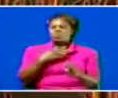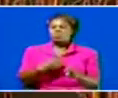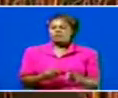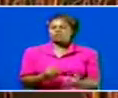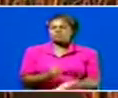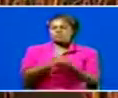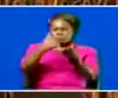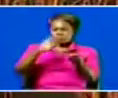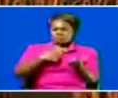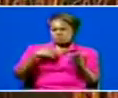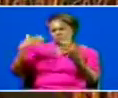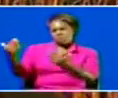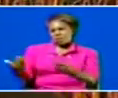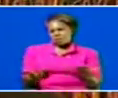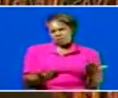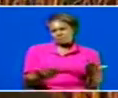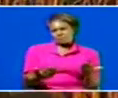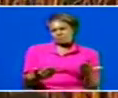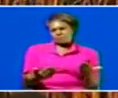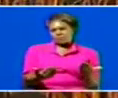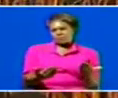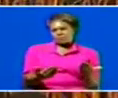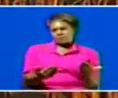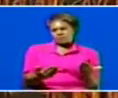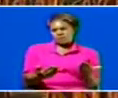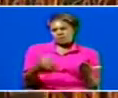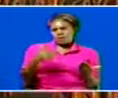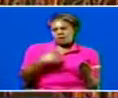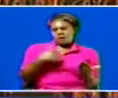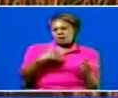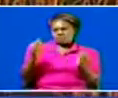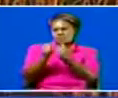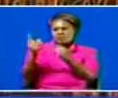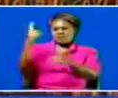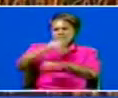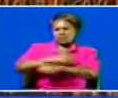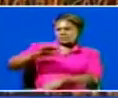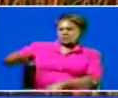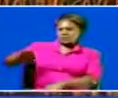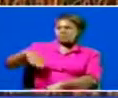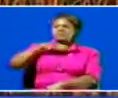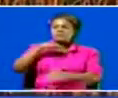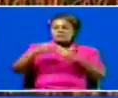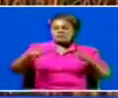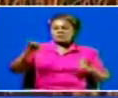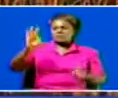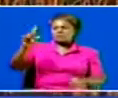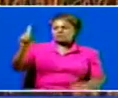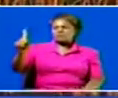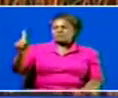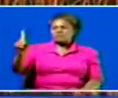talent. Yeah, they're welcome, because if we go this way, we only have like 10 days to go, because the deadline is 31st of January. If I